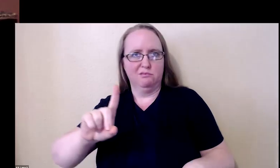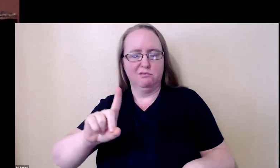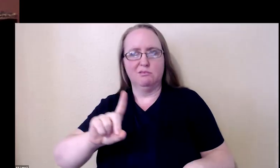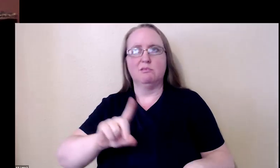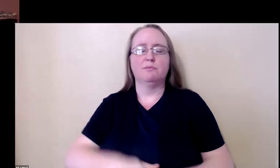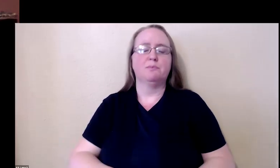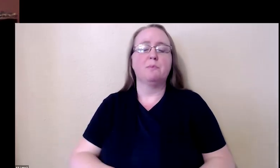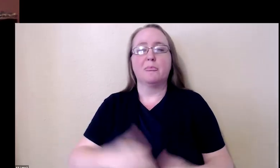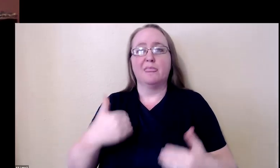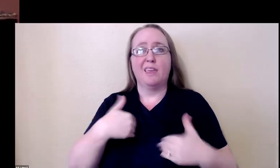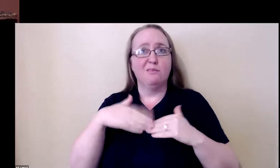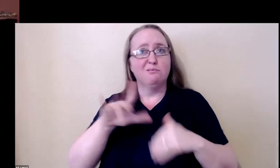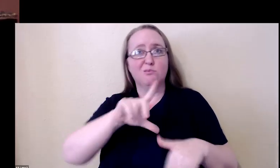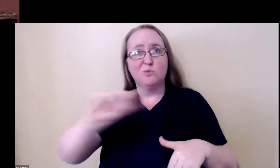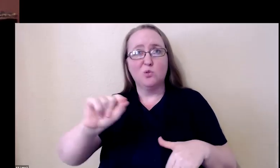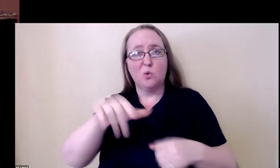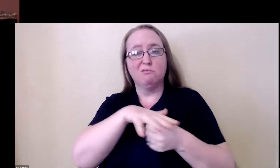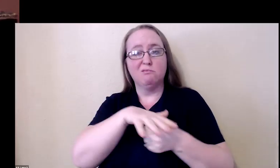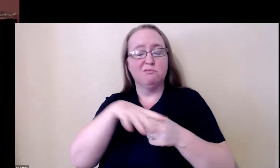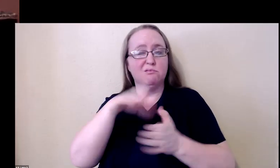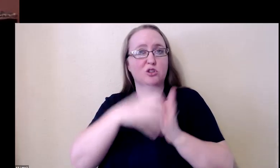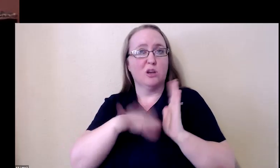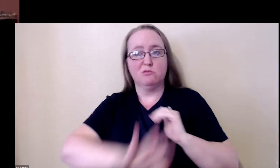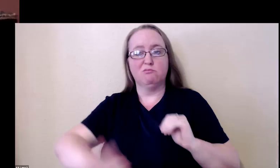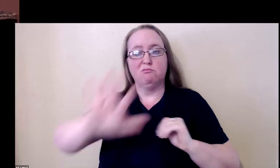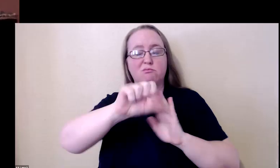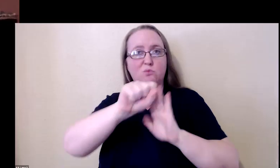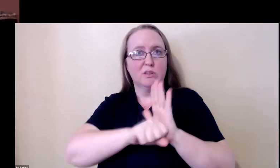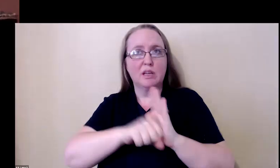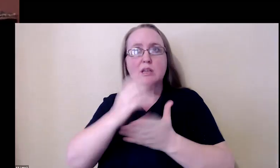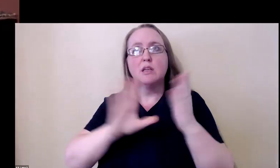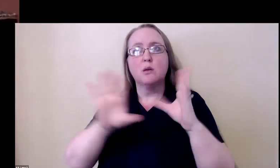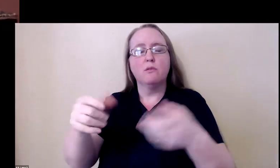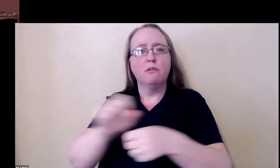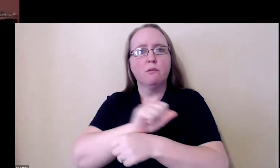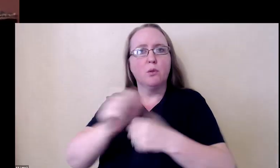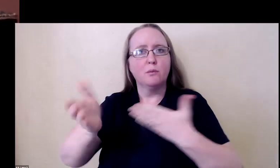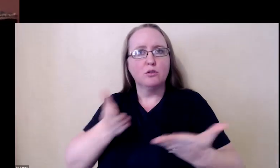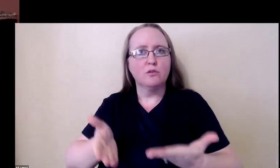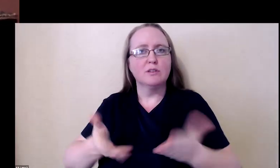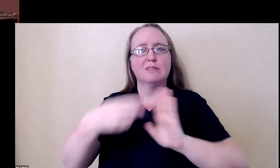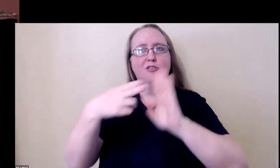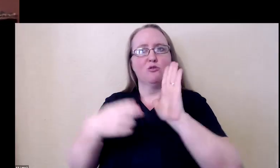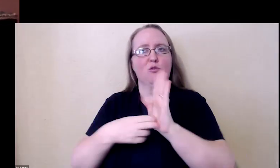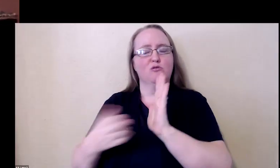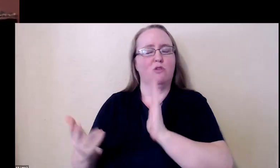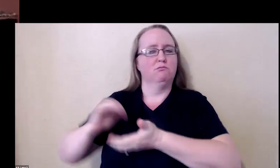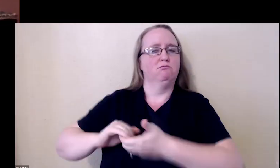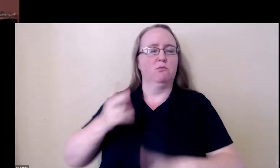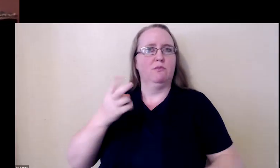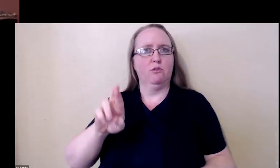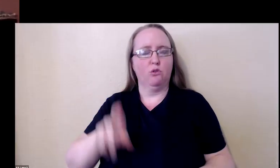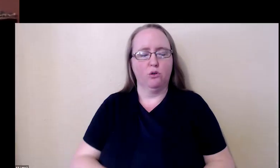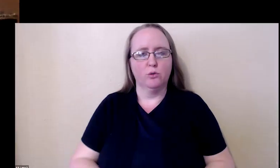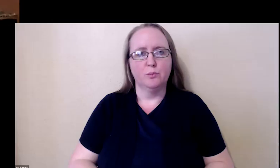20 local chapters across the state, some of which provide employment services and contract with VR.